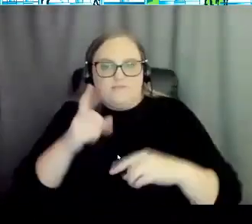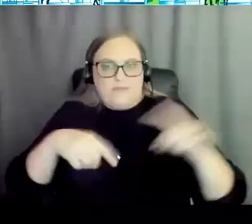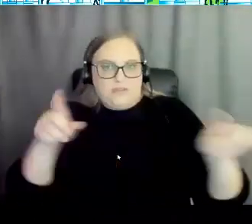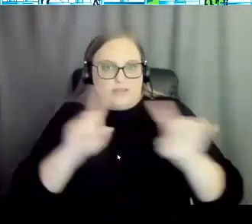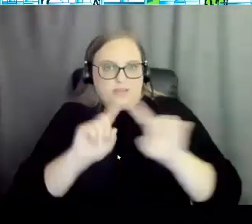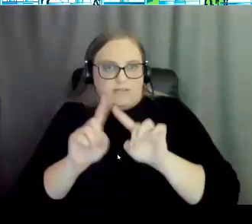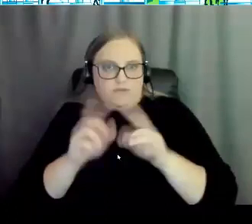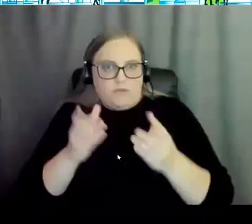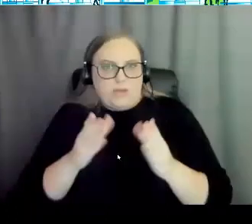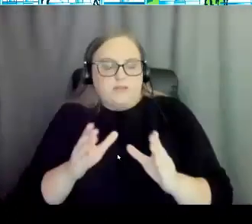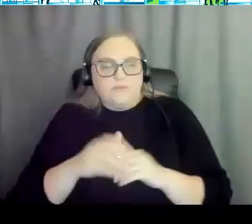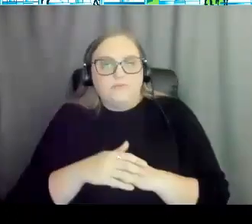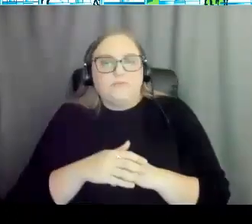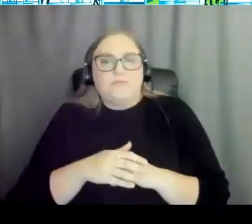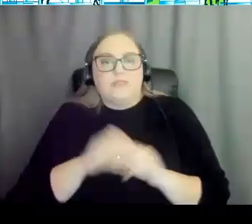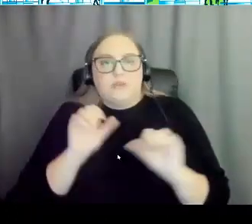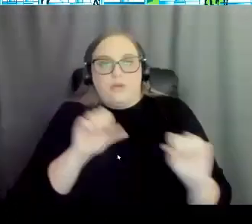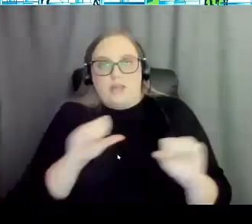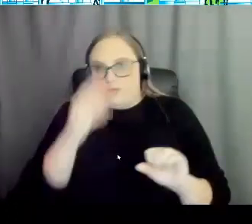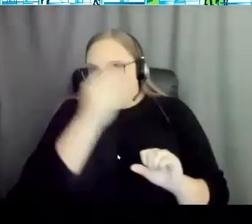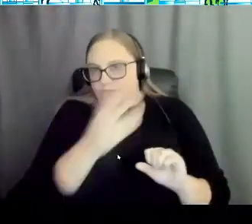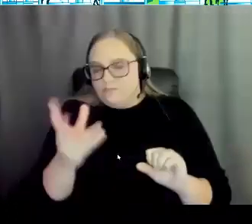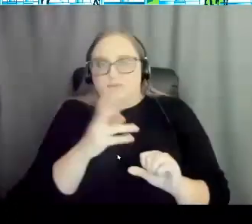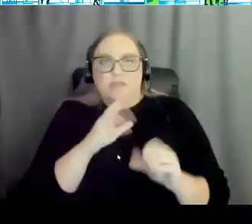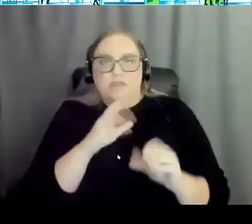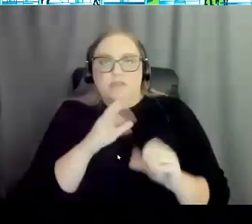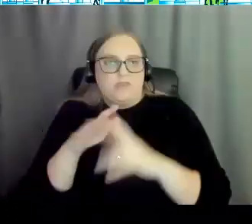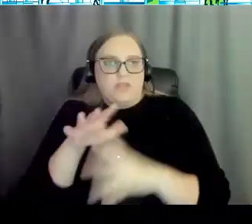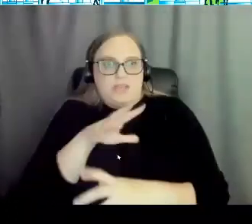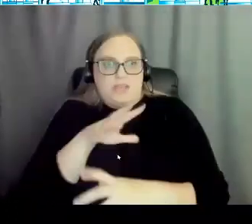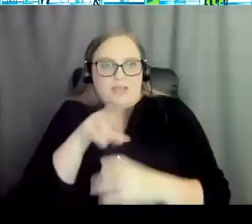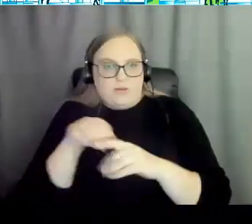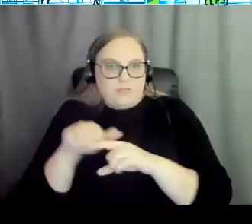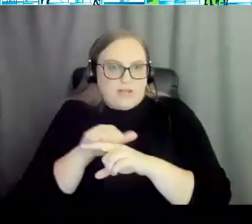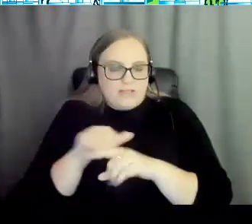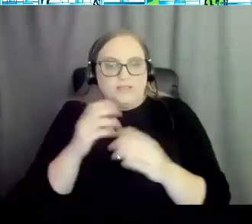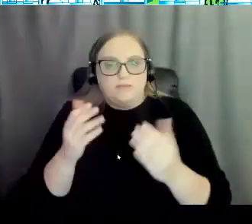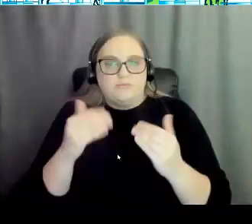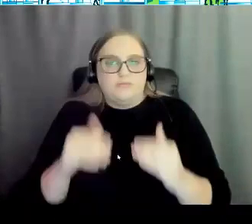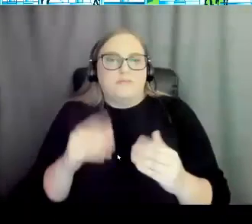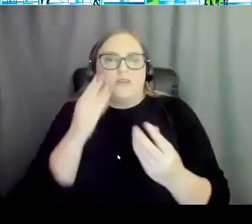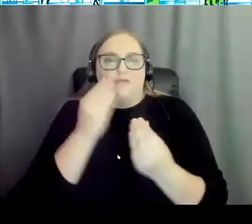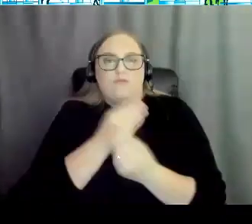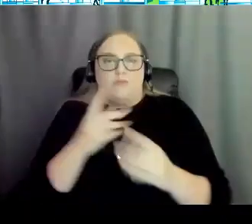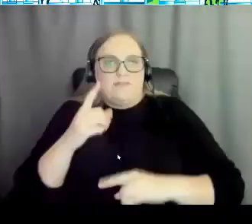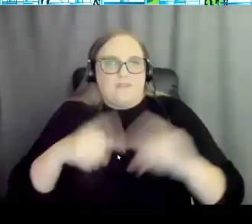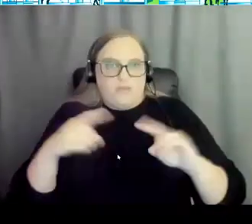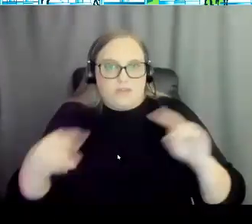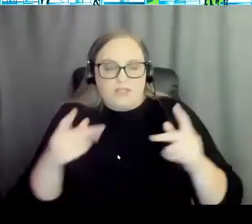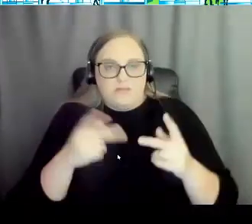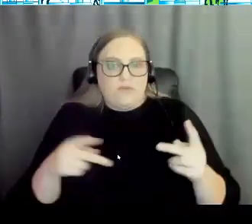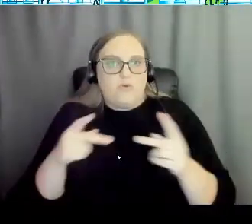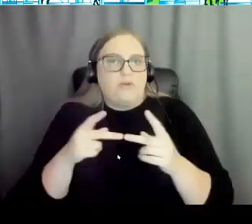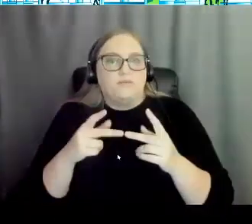we're, informing community engagement practices, informing various forms of, as Vincent said,